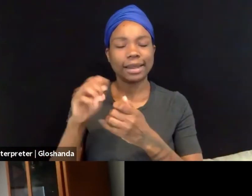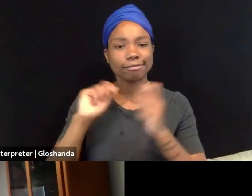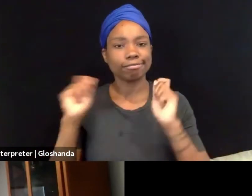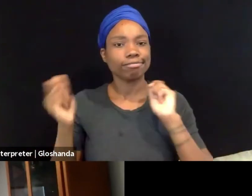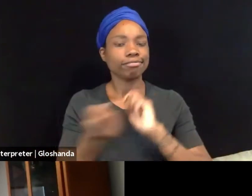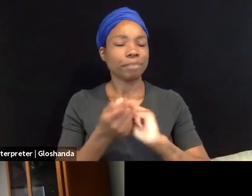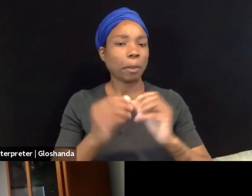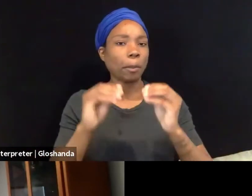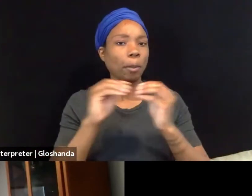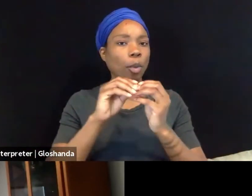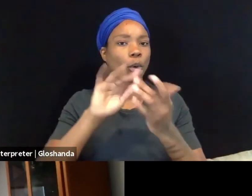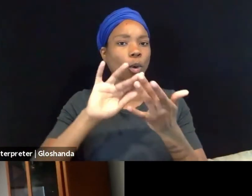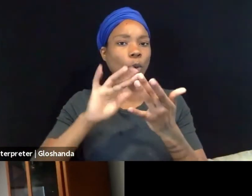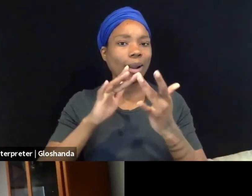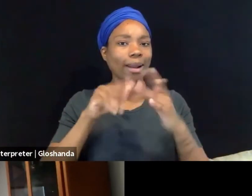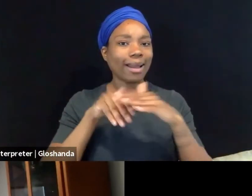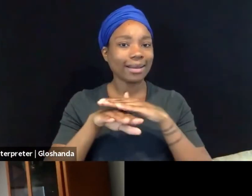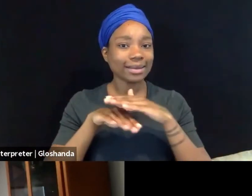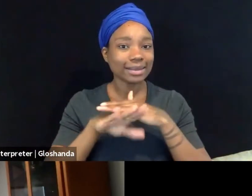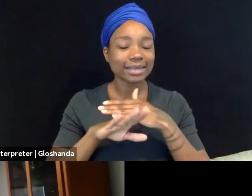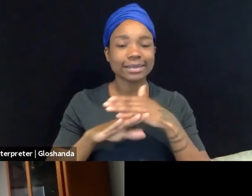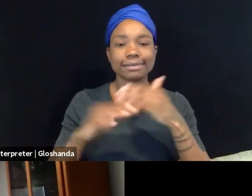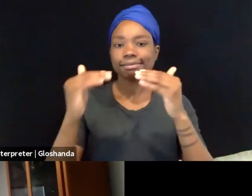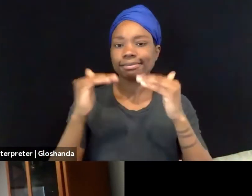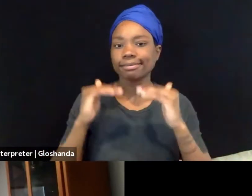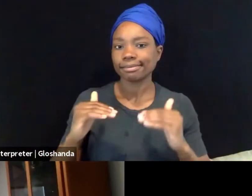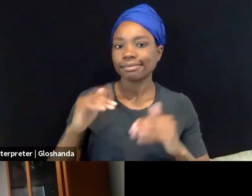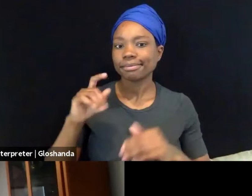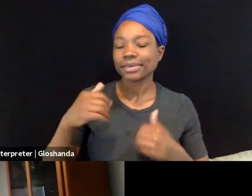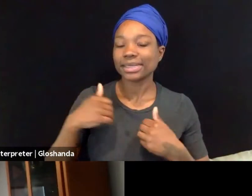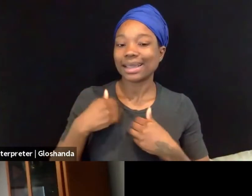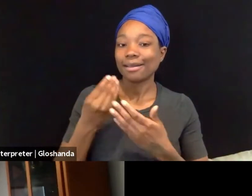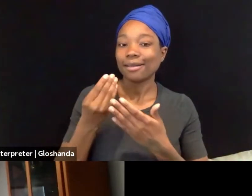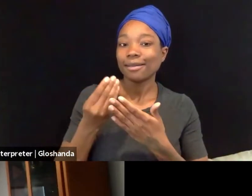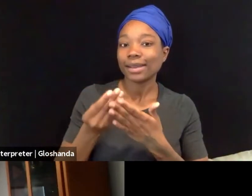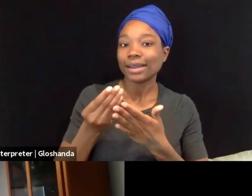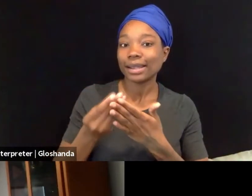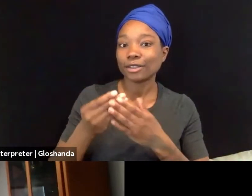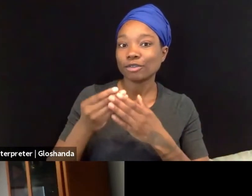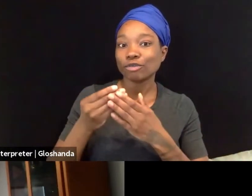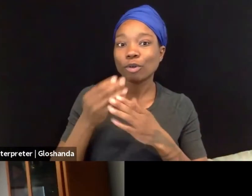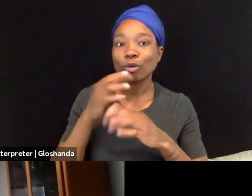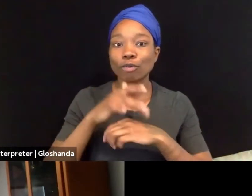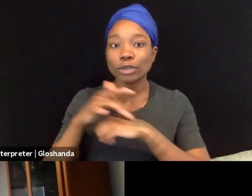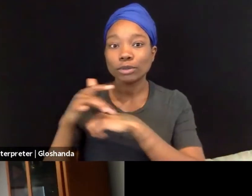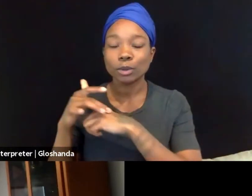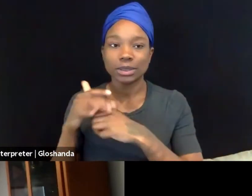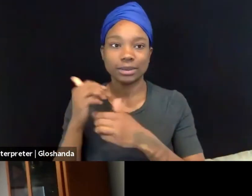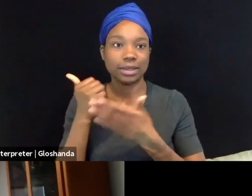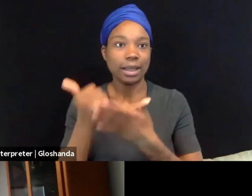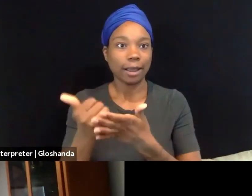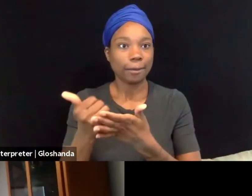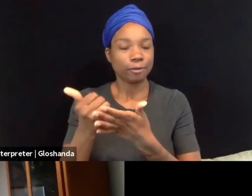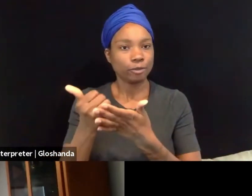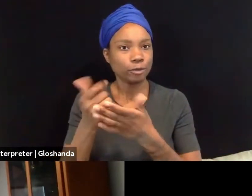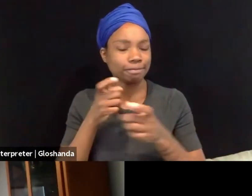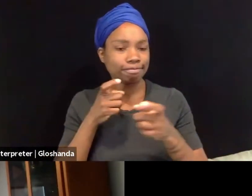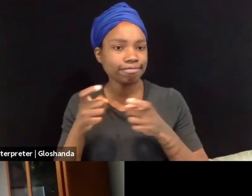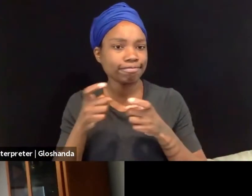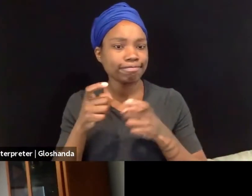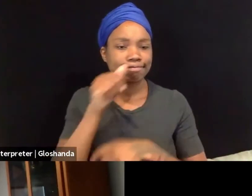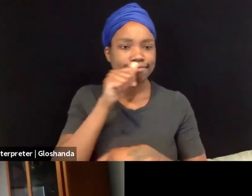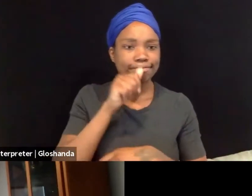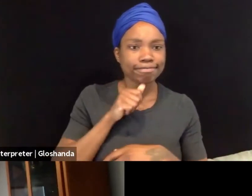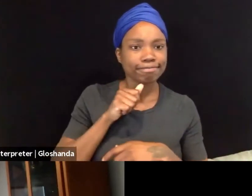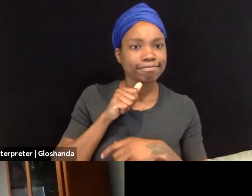It's having financial resources to deal with the after effects of a disaster. That is, to not only